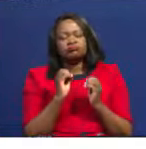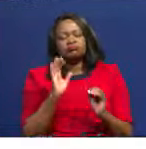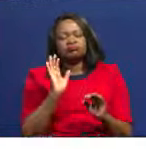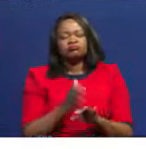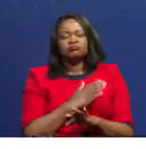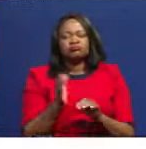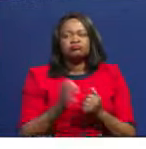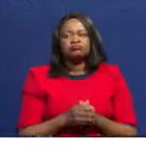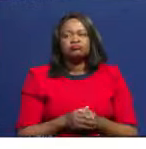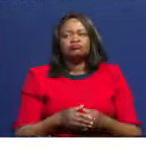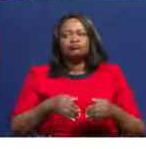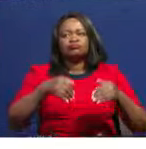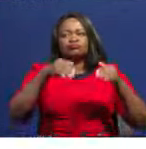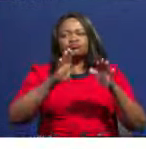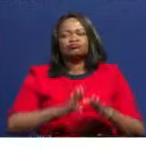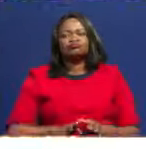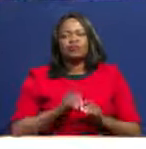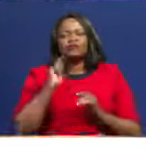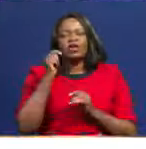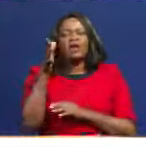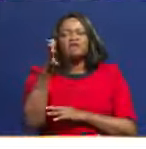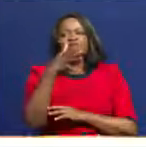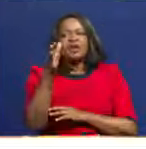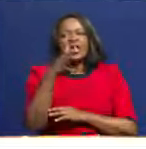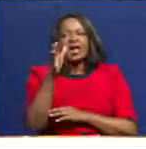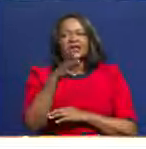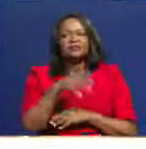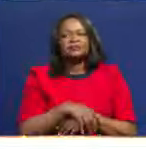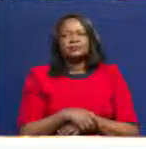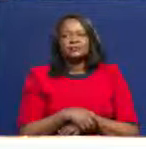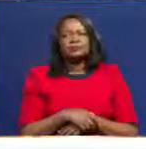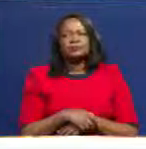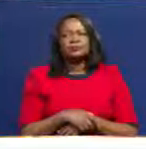His coffin is draped in the Kenyan flag.